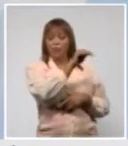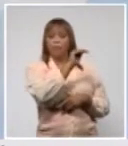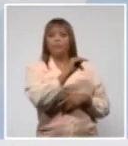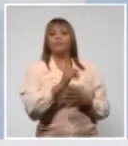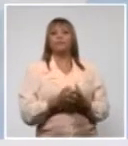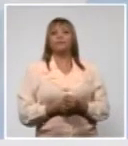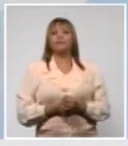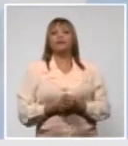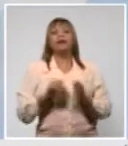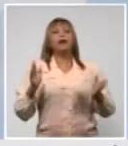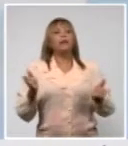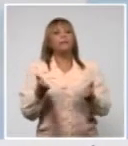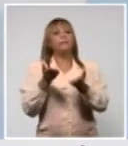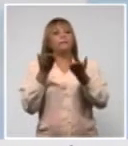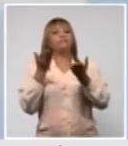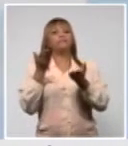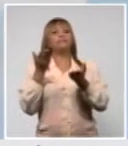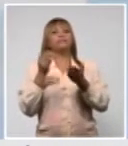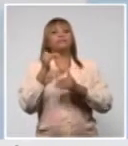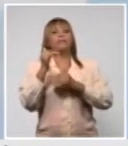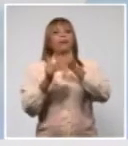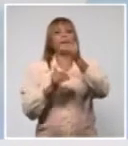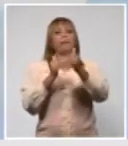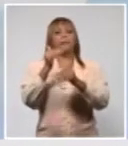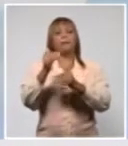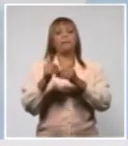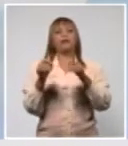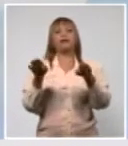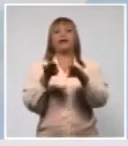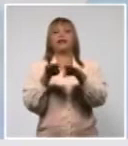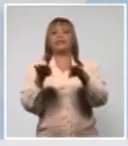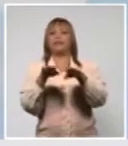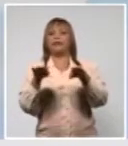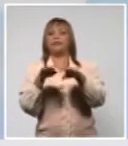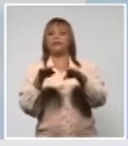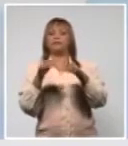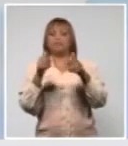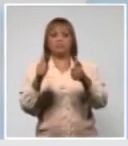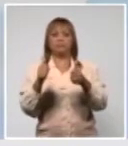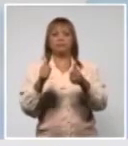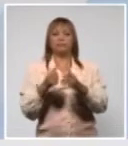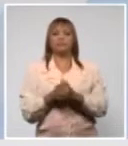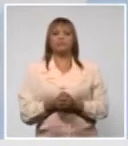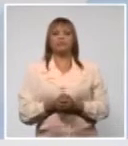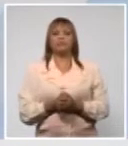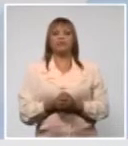COVID-19 fatalities stands at 123, for a mortality rate of